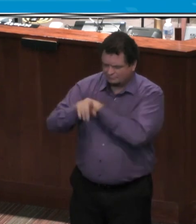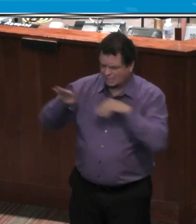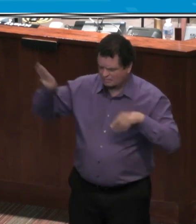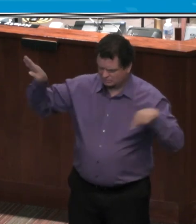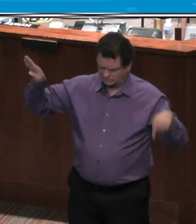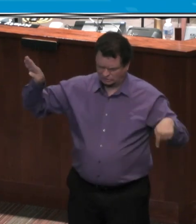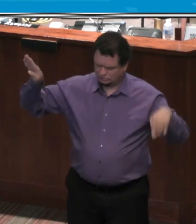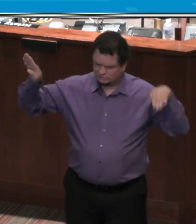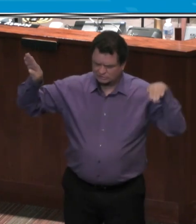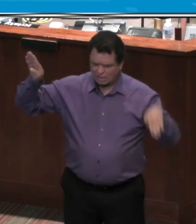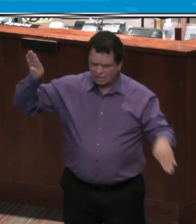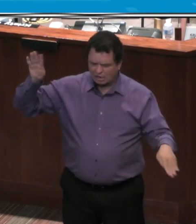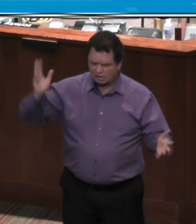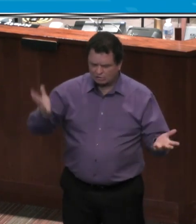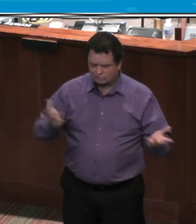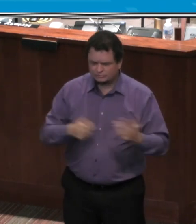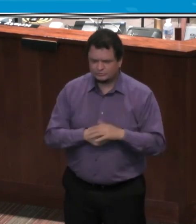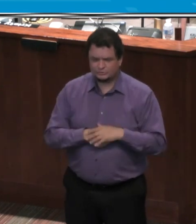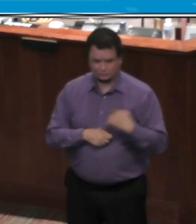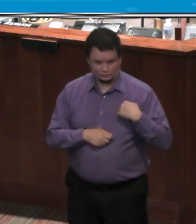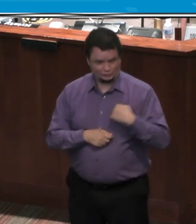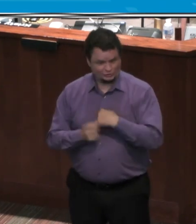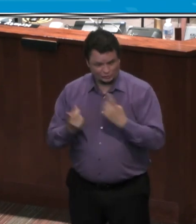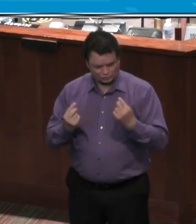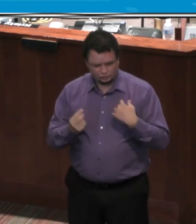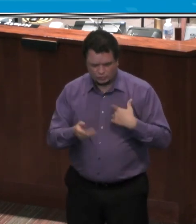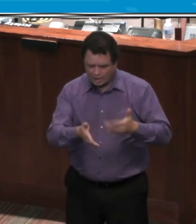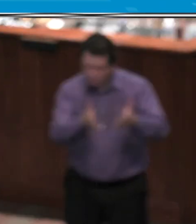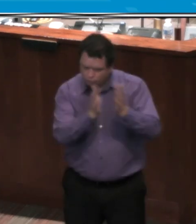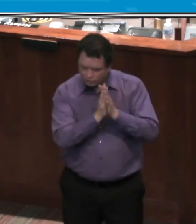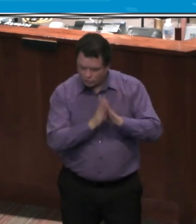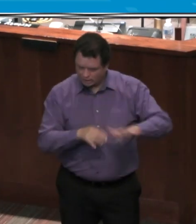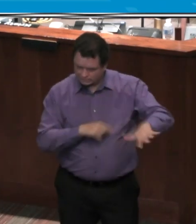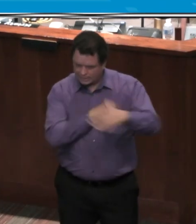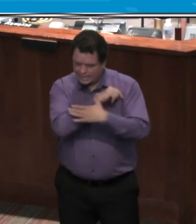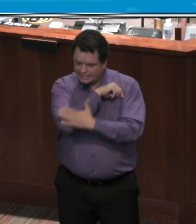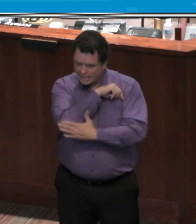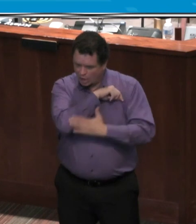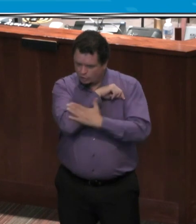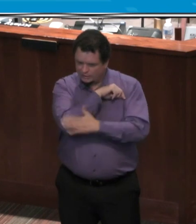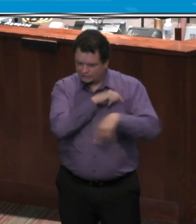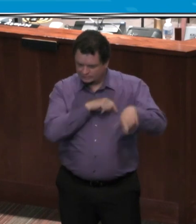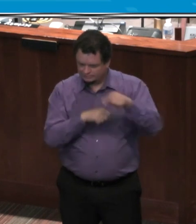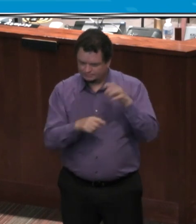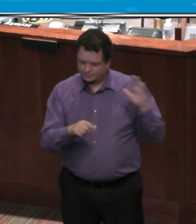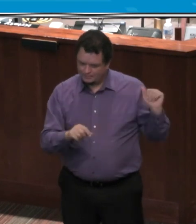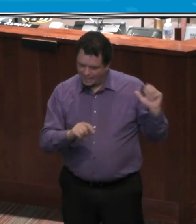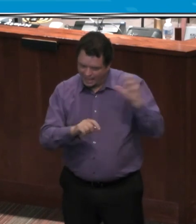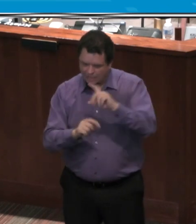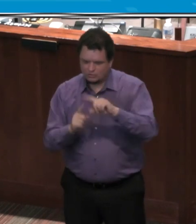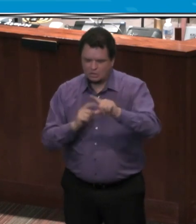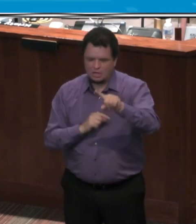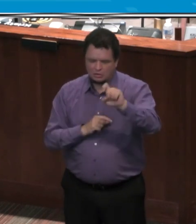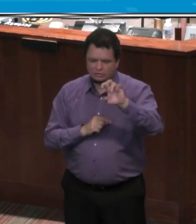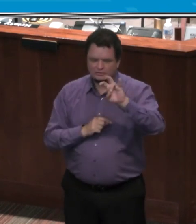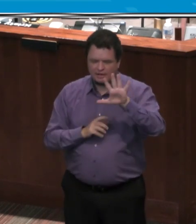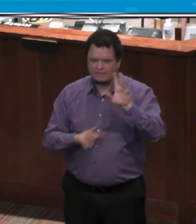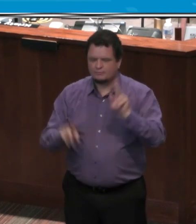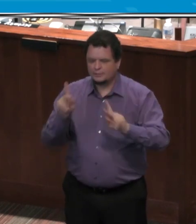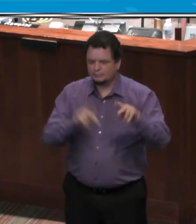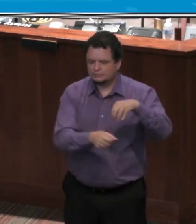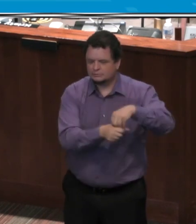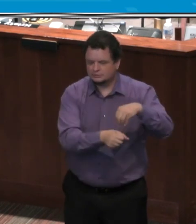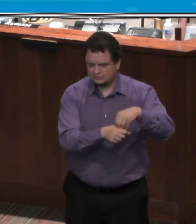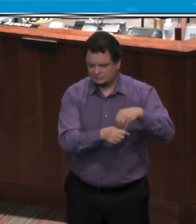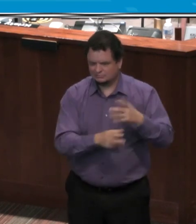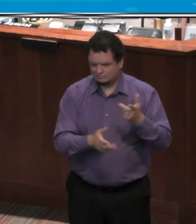request for our county to go back to 175. And since there are some changes that are